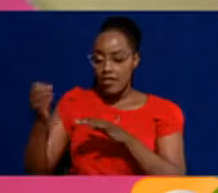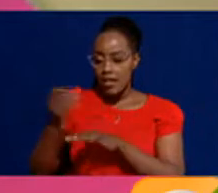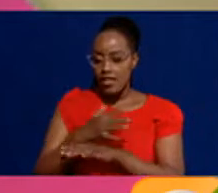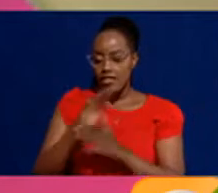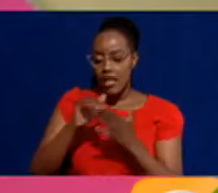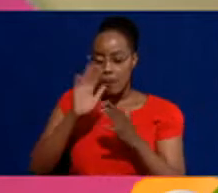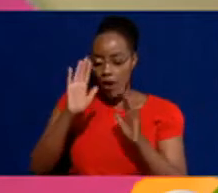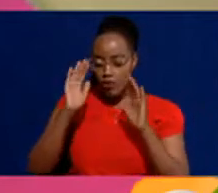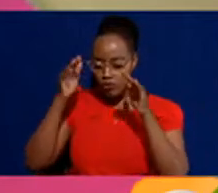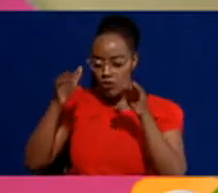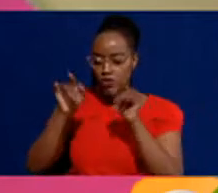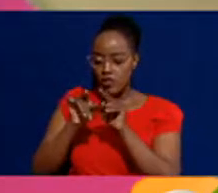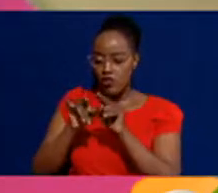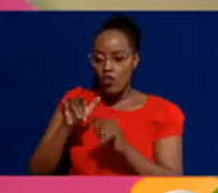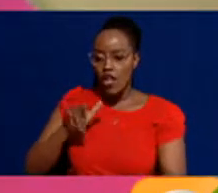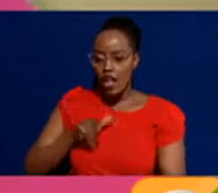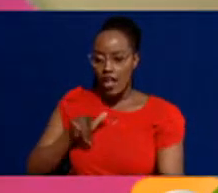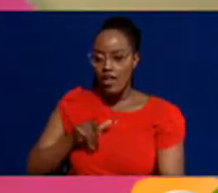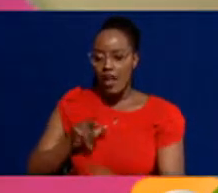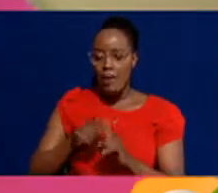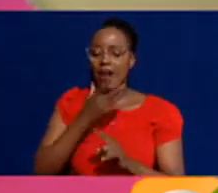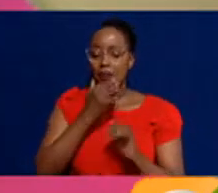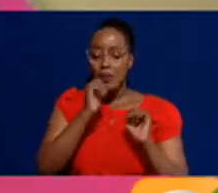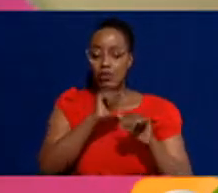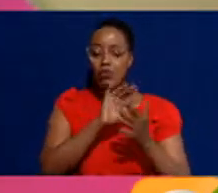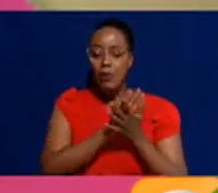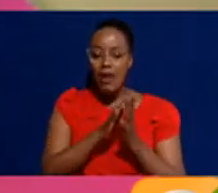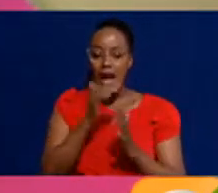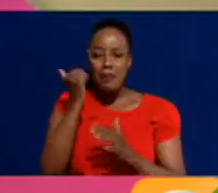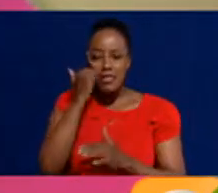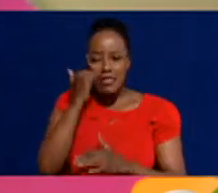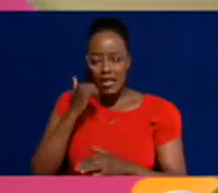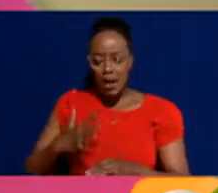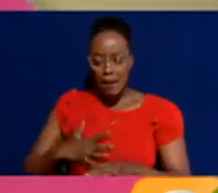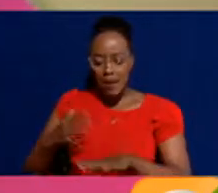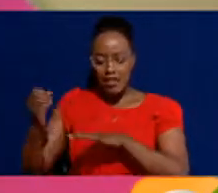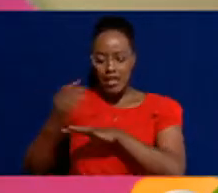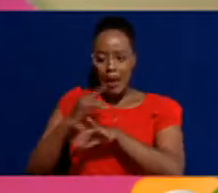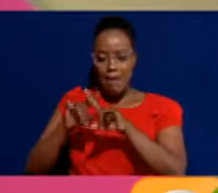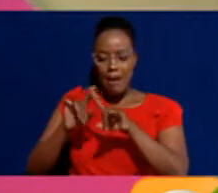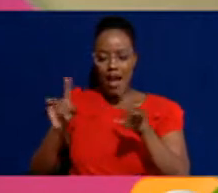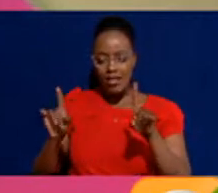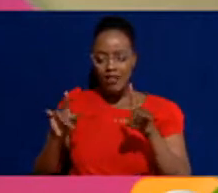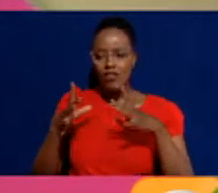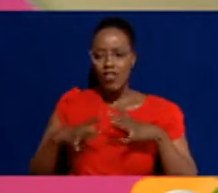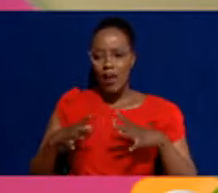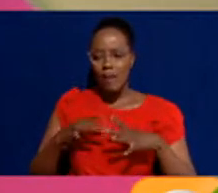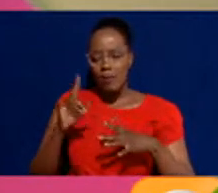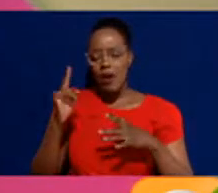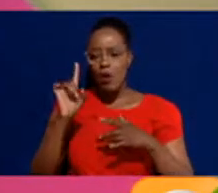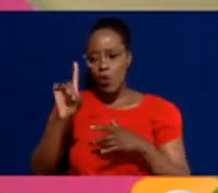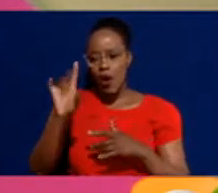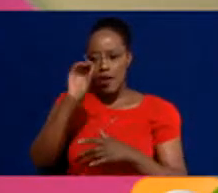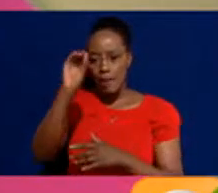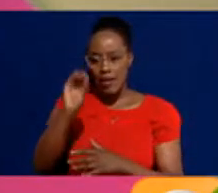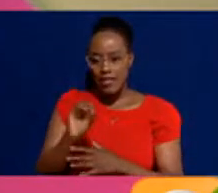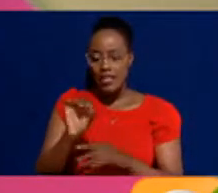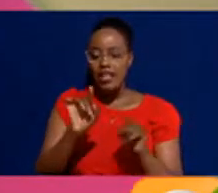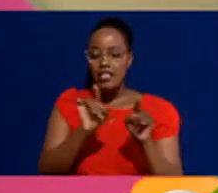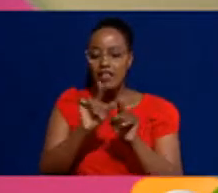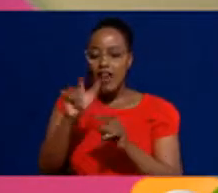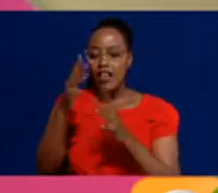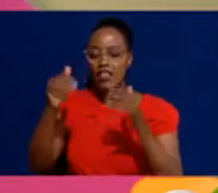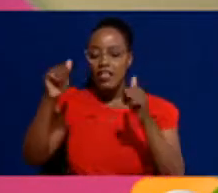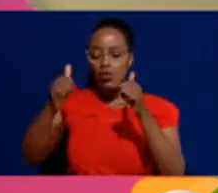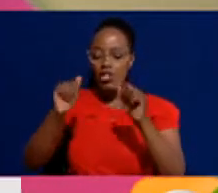is more common in ladies. Men can also get breast cancer, but as a proportion of the population, that's 1%. Other things